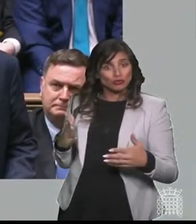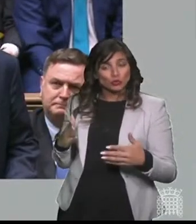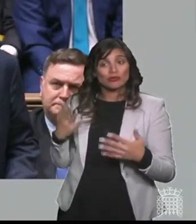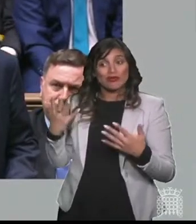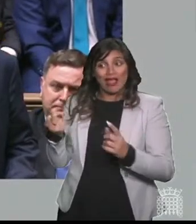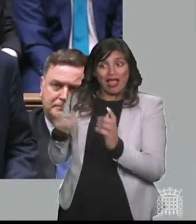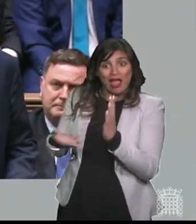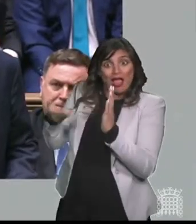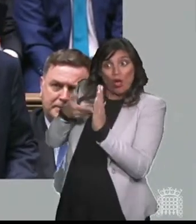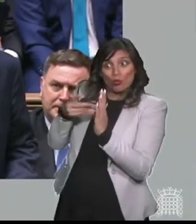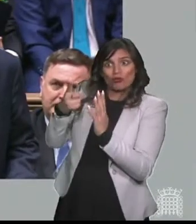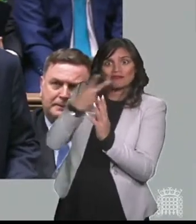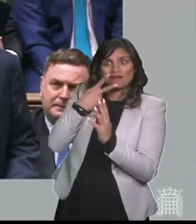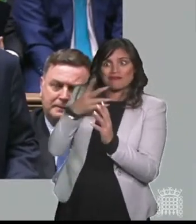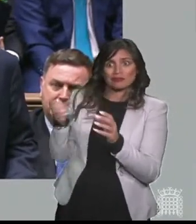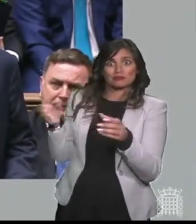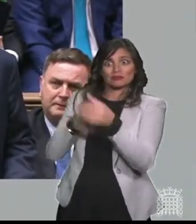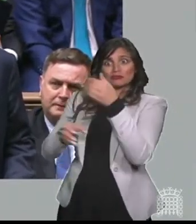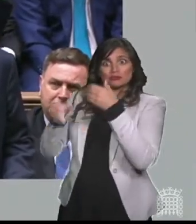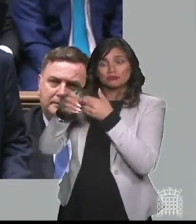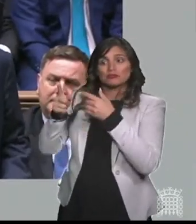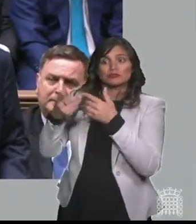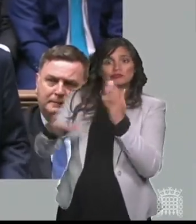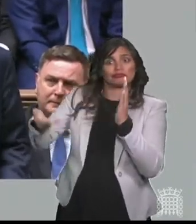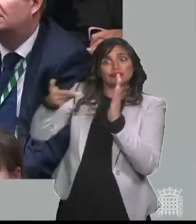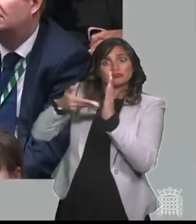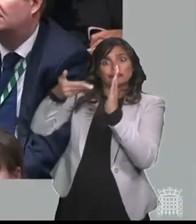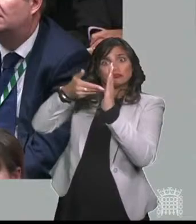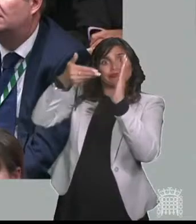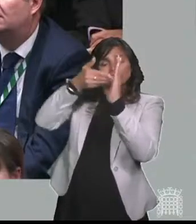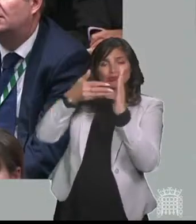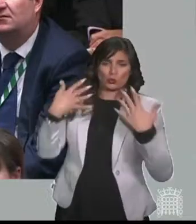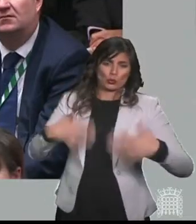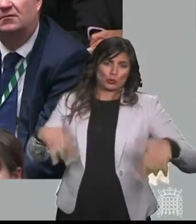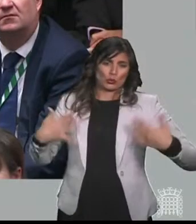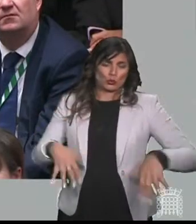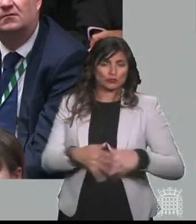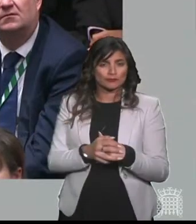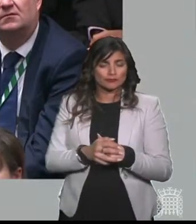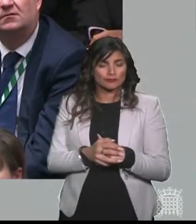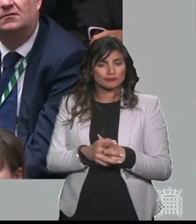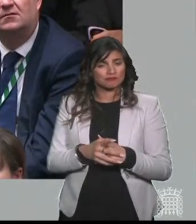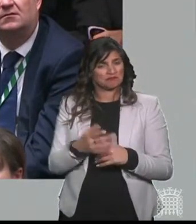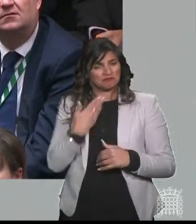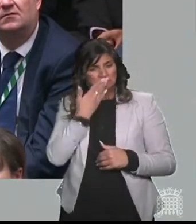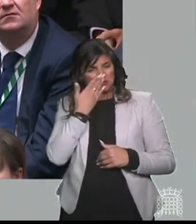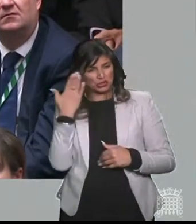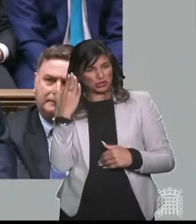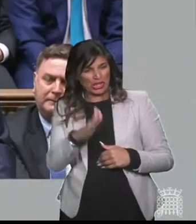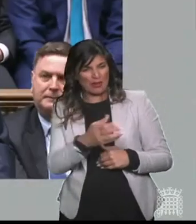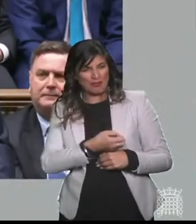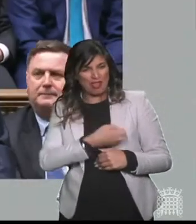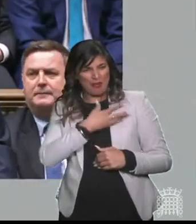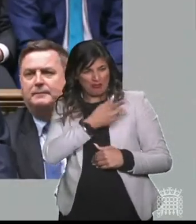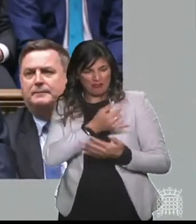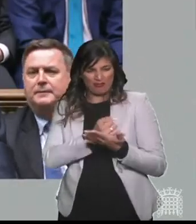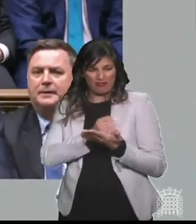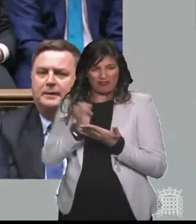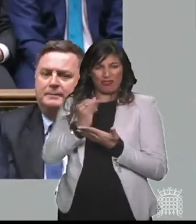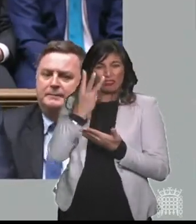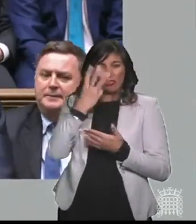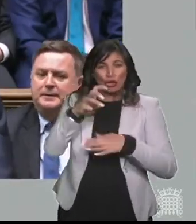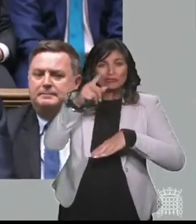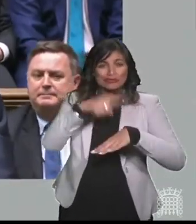unemployment, which has fallen by over 1 million, but to their shame, the party opposite voted against them 30